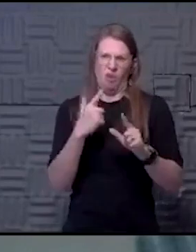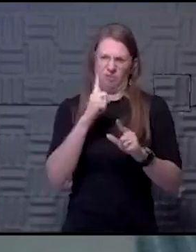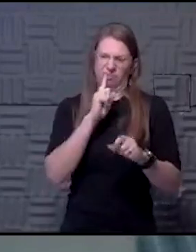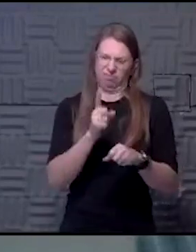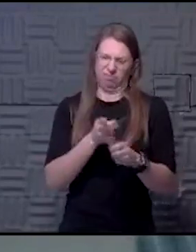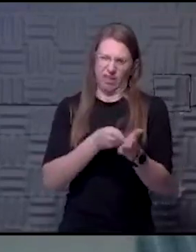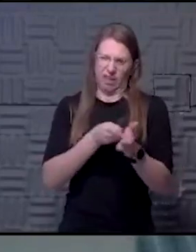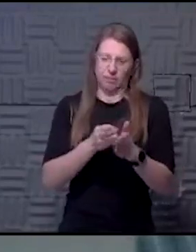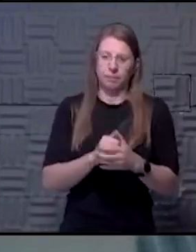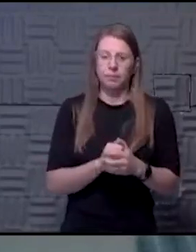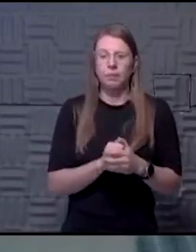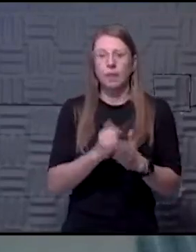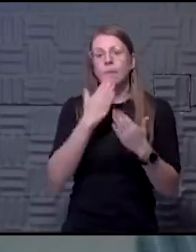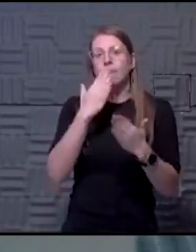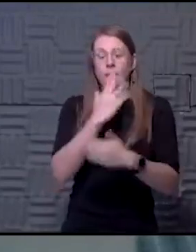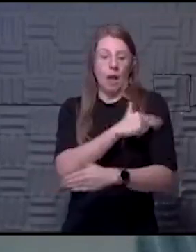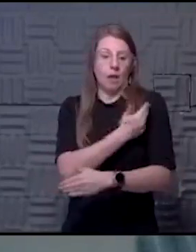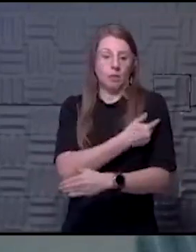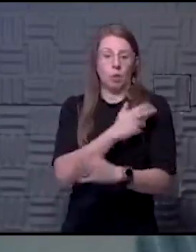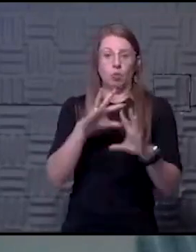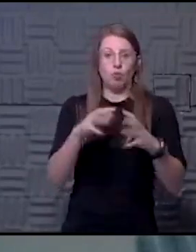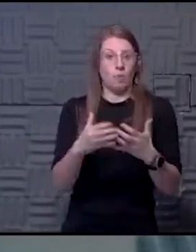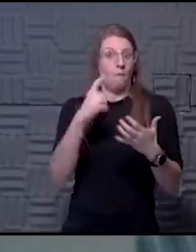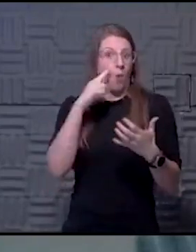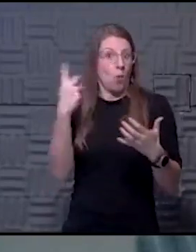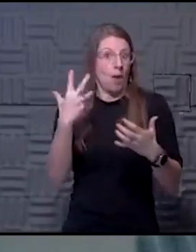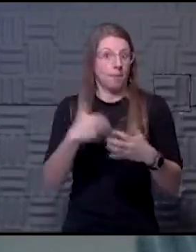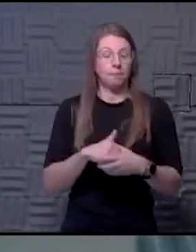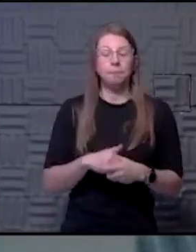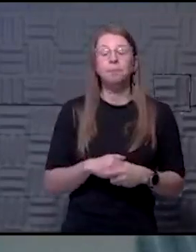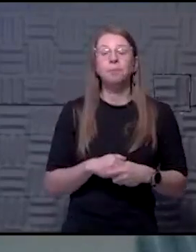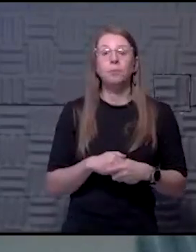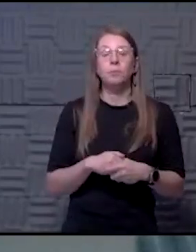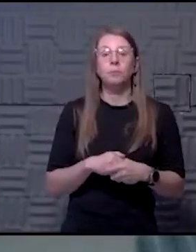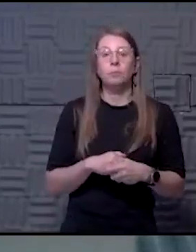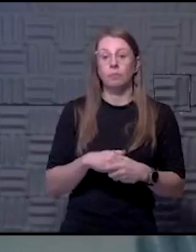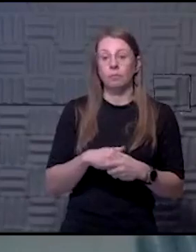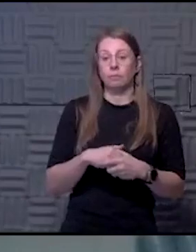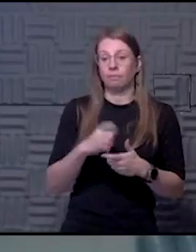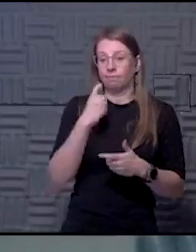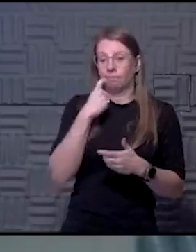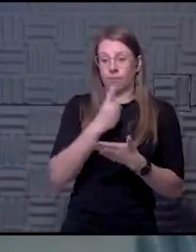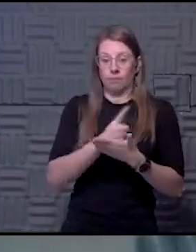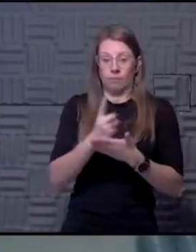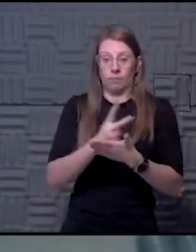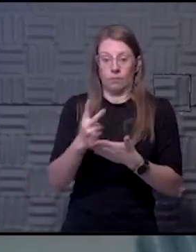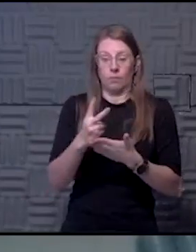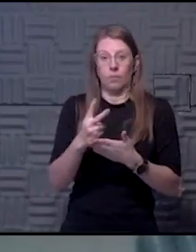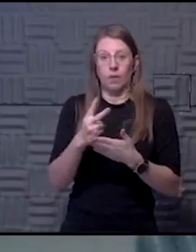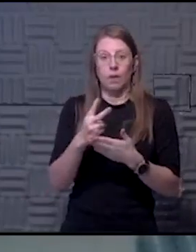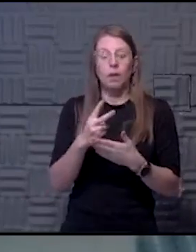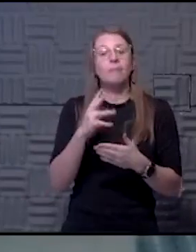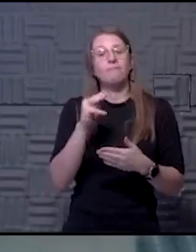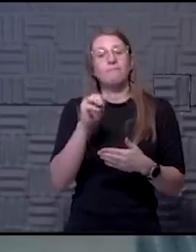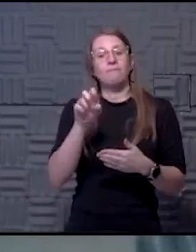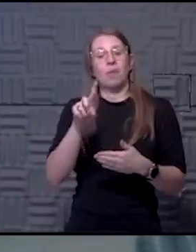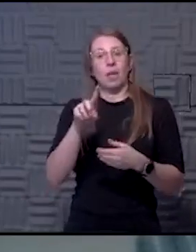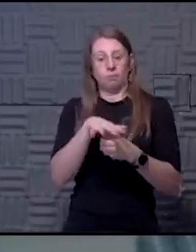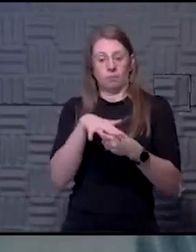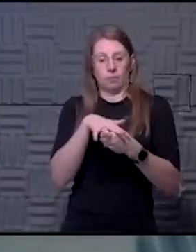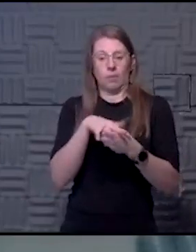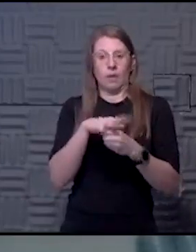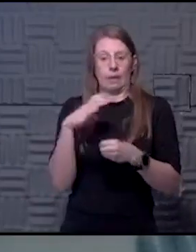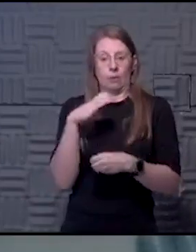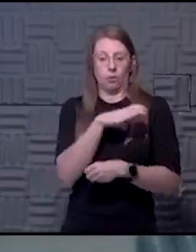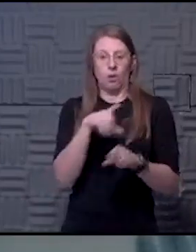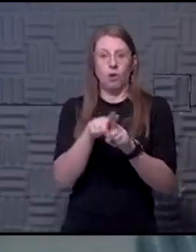help or thank hospital groups for is that we have in recent weeks, both through the Mid-America Regional Council and both the Kansas City